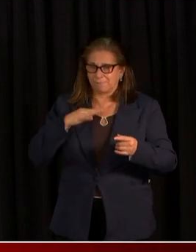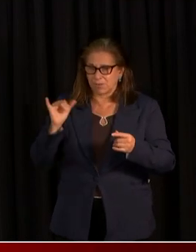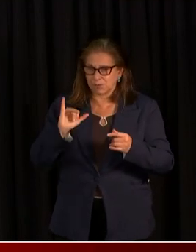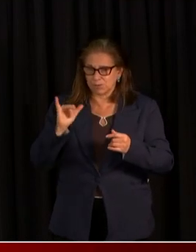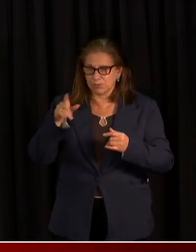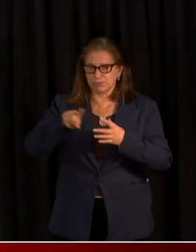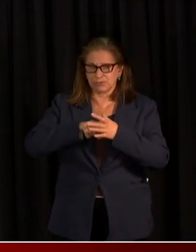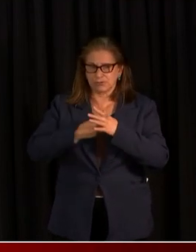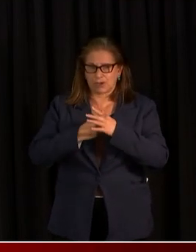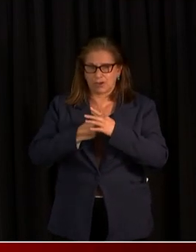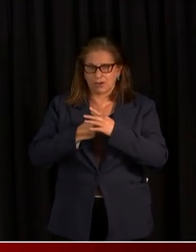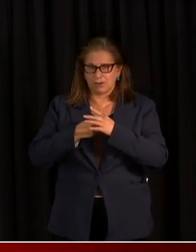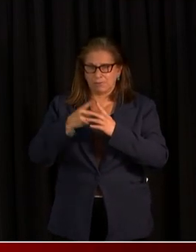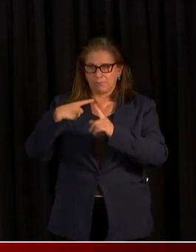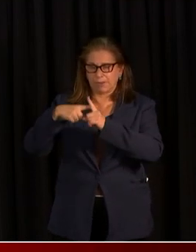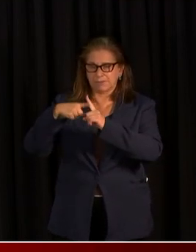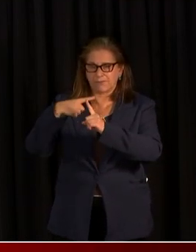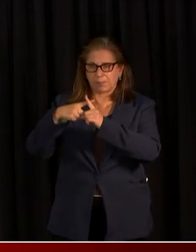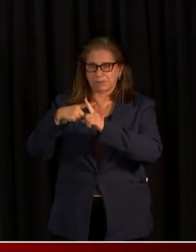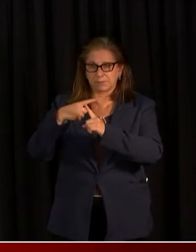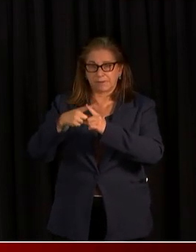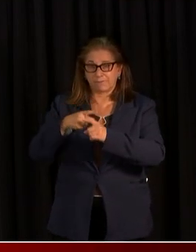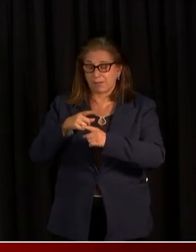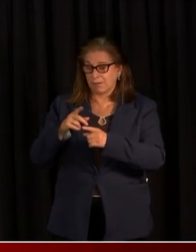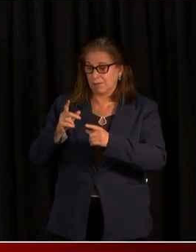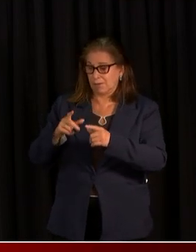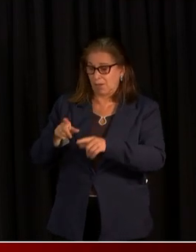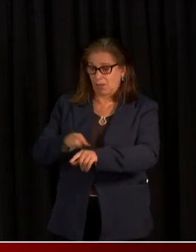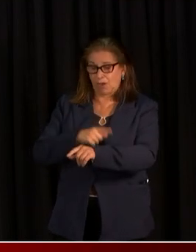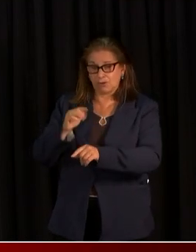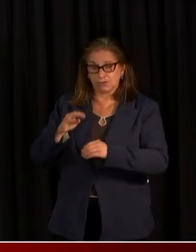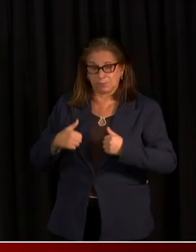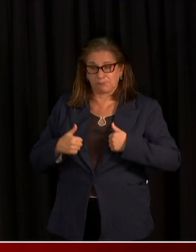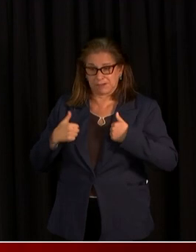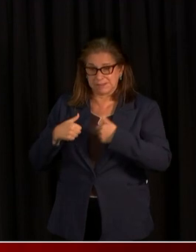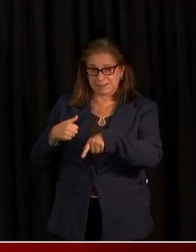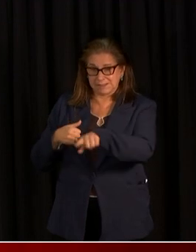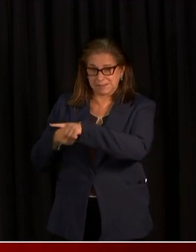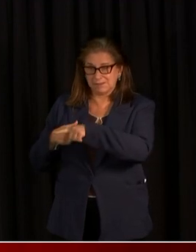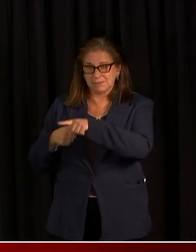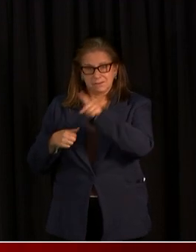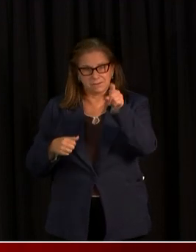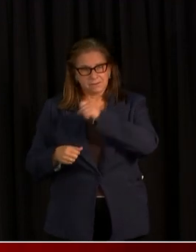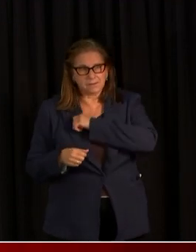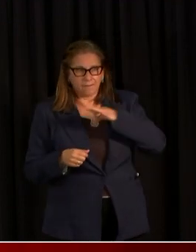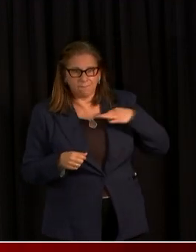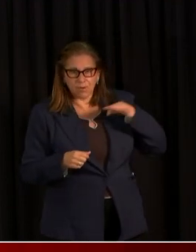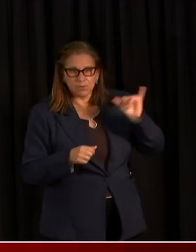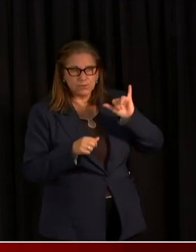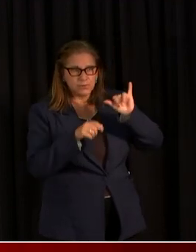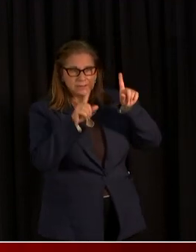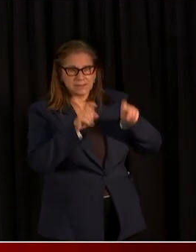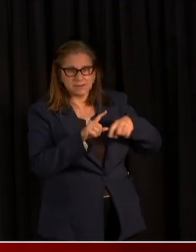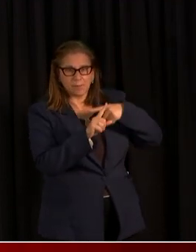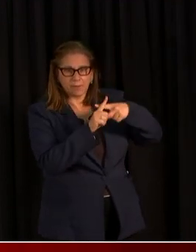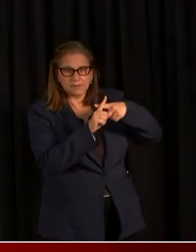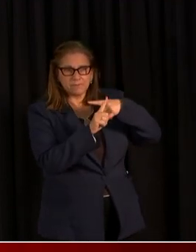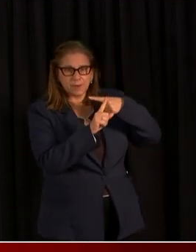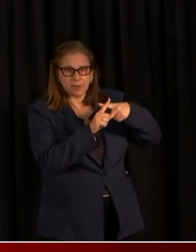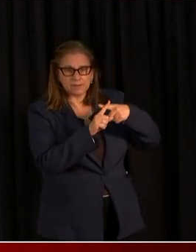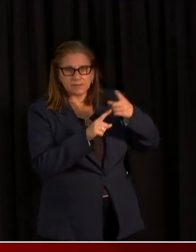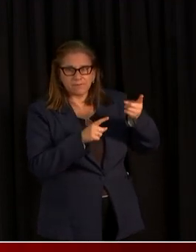to test positive in that population. As you all know, that's a vulnerable population that concerns